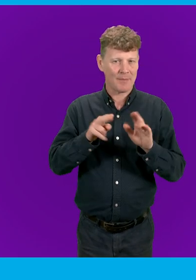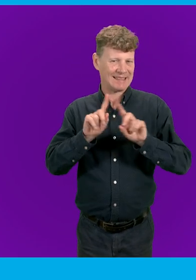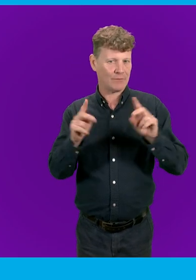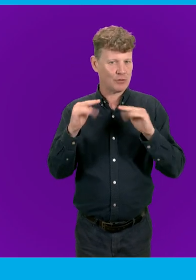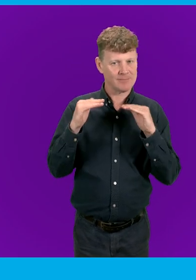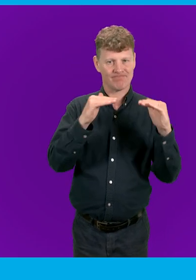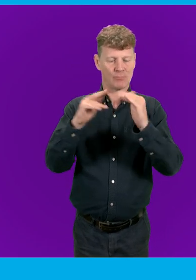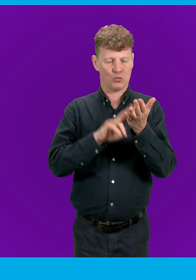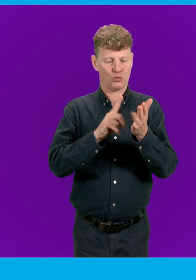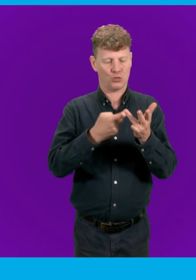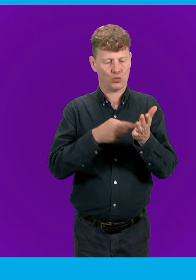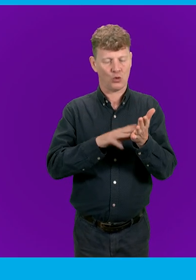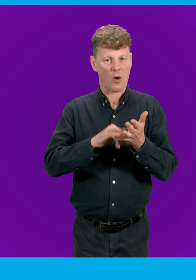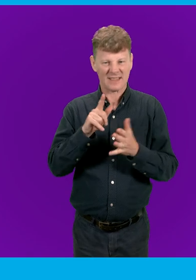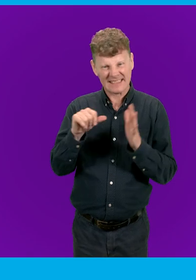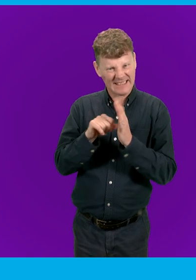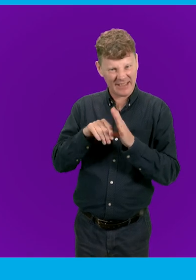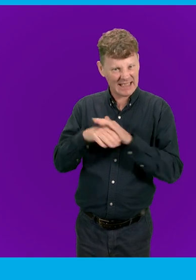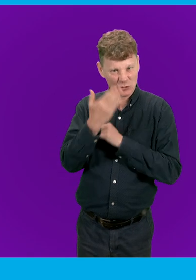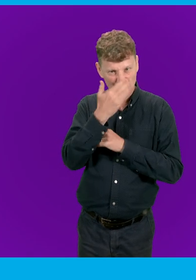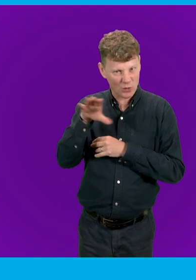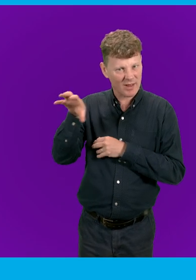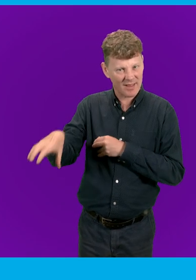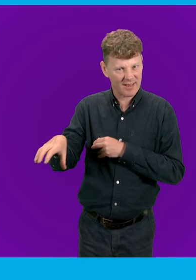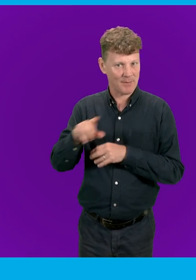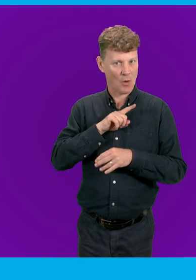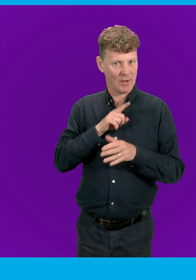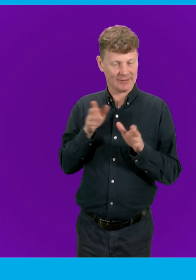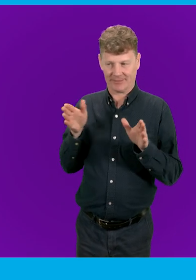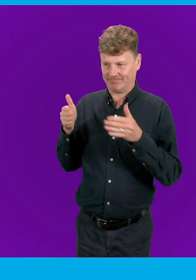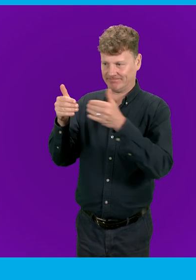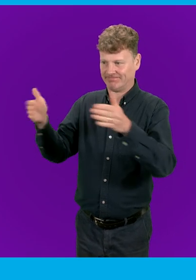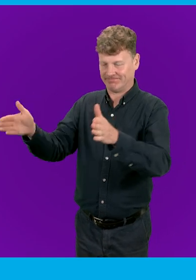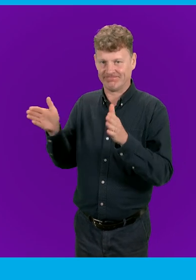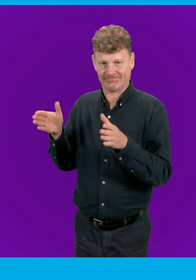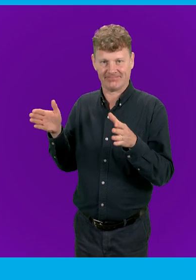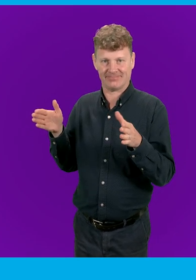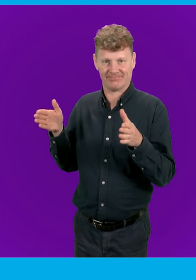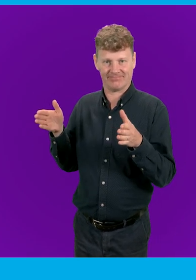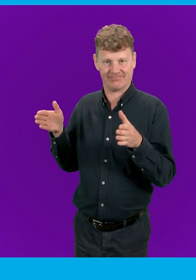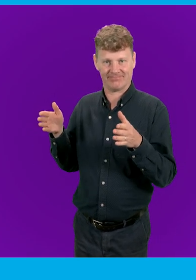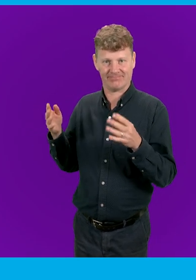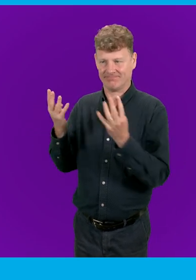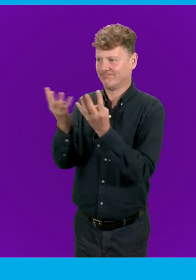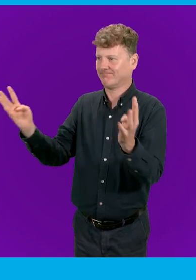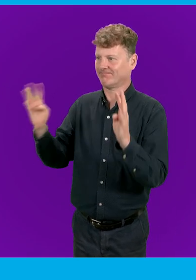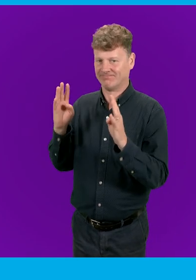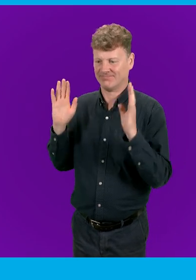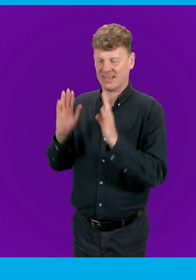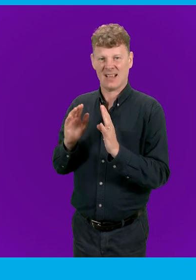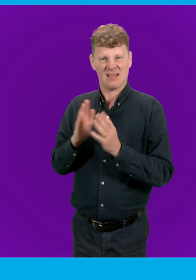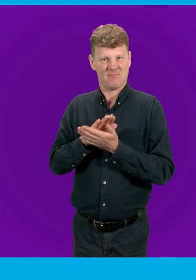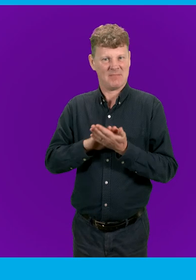makes it difficult within a school setting, which is, I guess, because it's enclosed. I think, do you find that these roles end